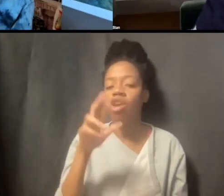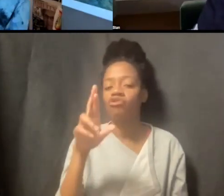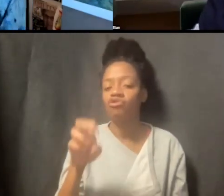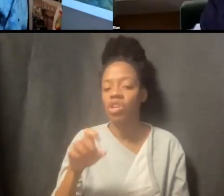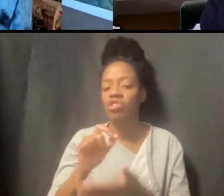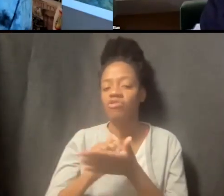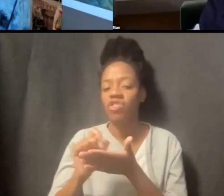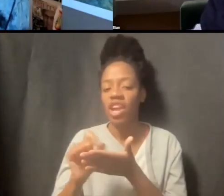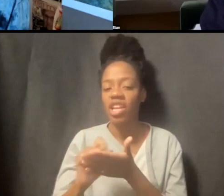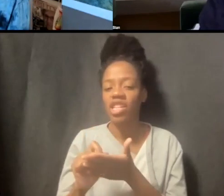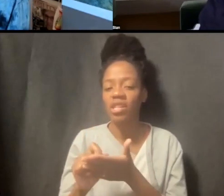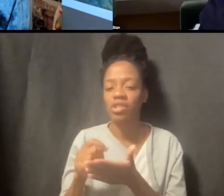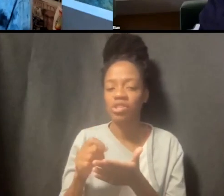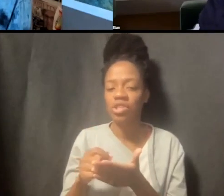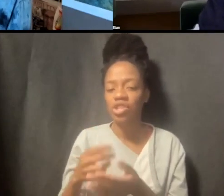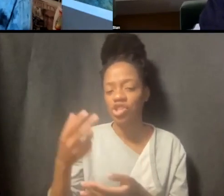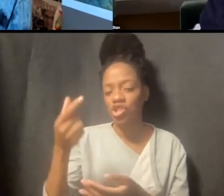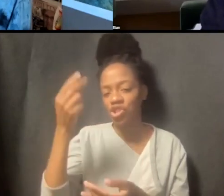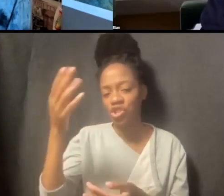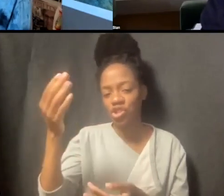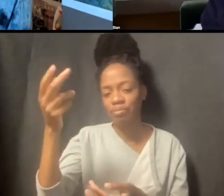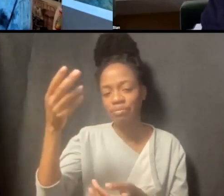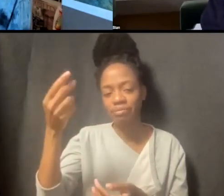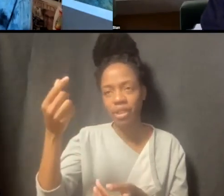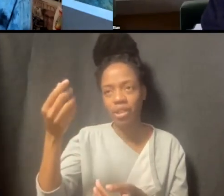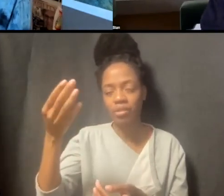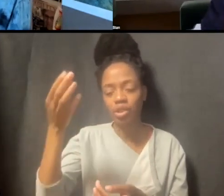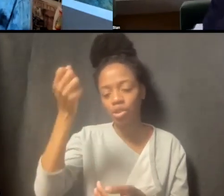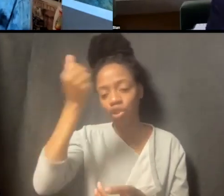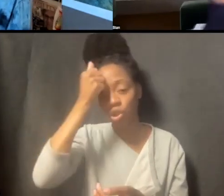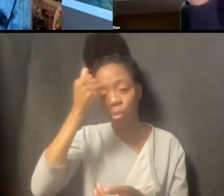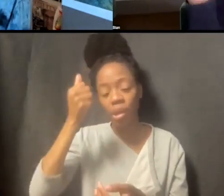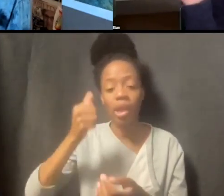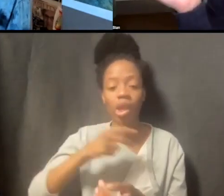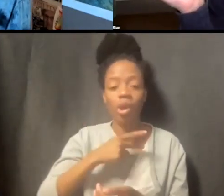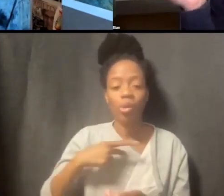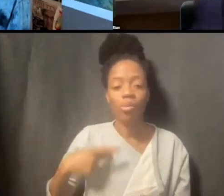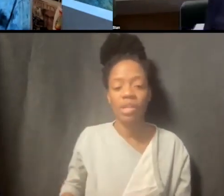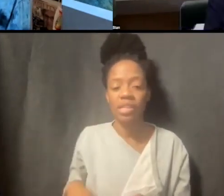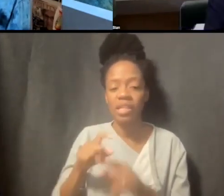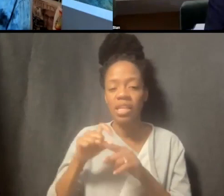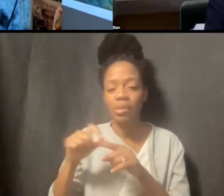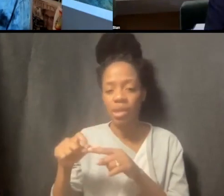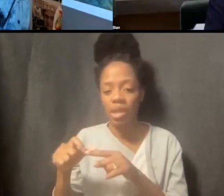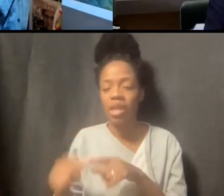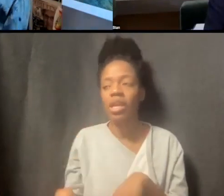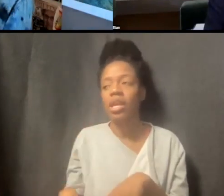those stupid Princess and the Pea plays. Oh, and you just made. And then I did my own abridged version of Fiddler on the Roof in my